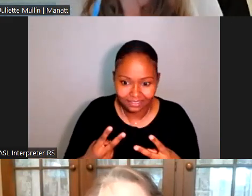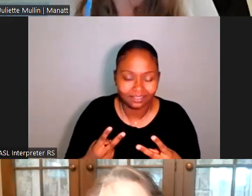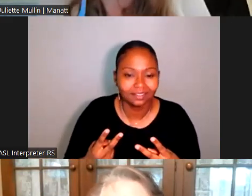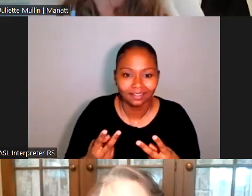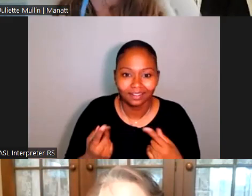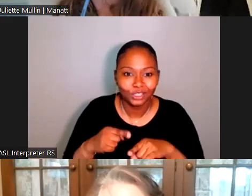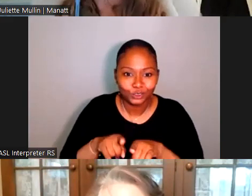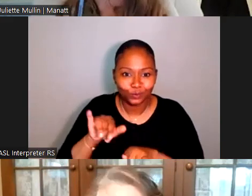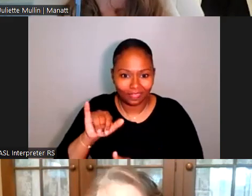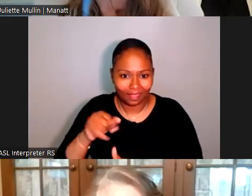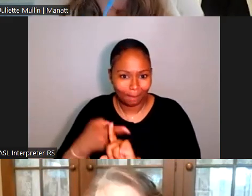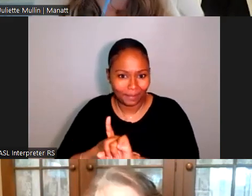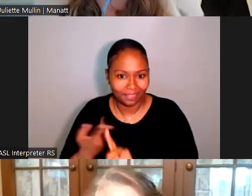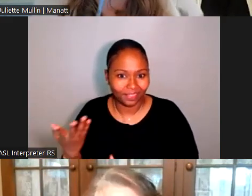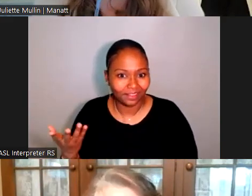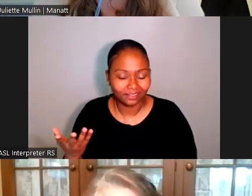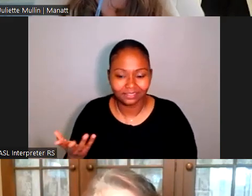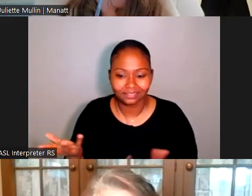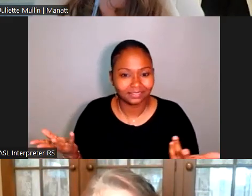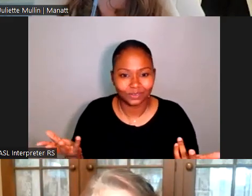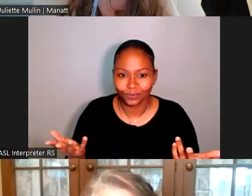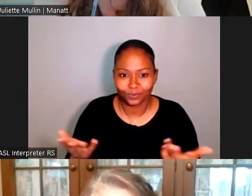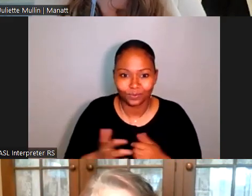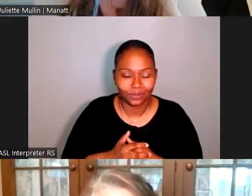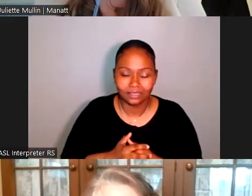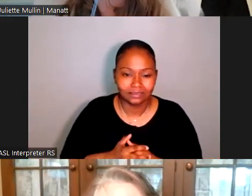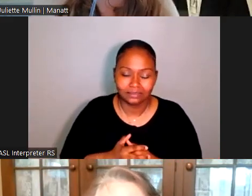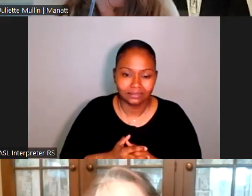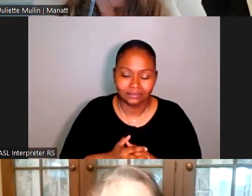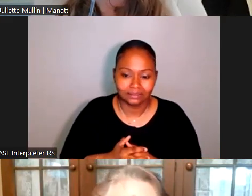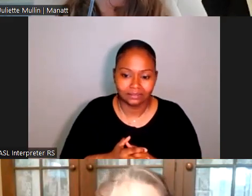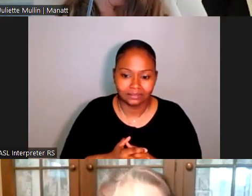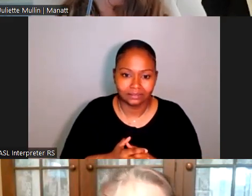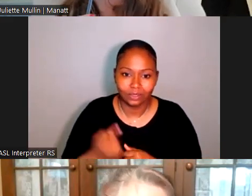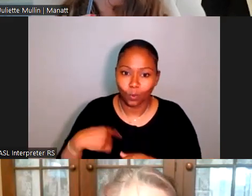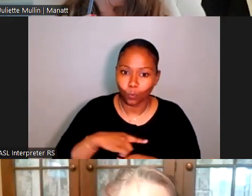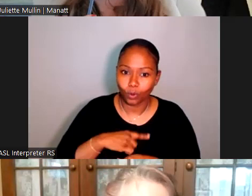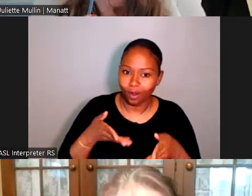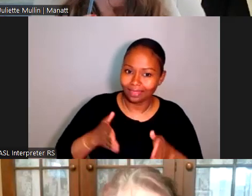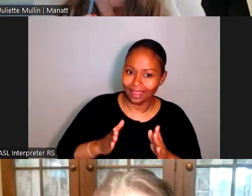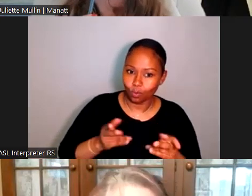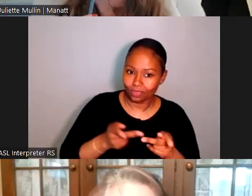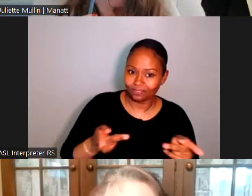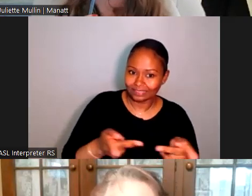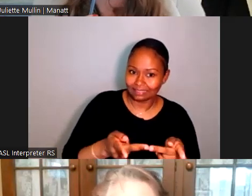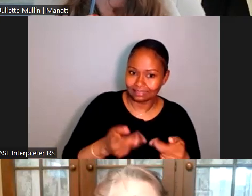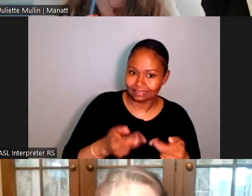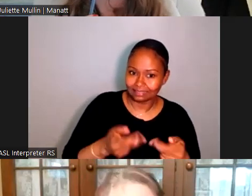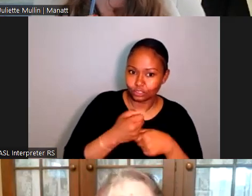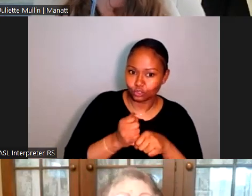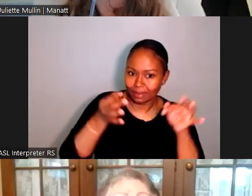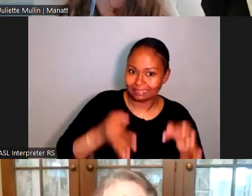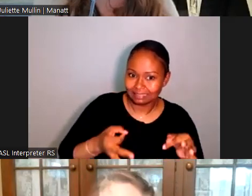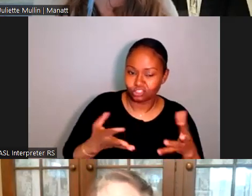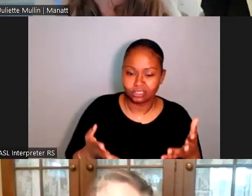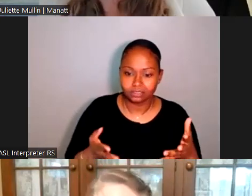So just that we're not, that we're allowing the facility to make some decisions based on what some of their